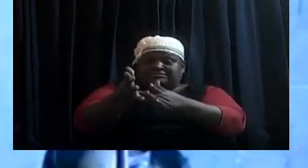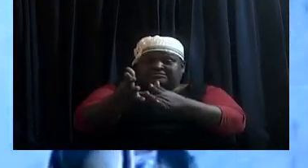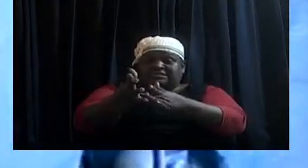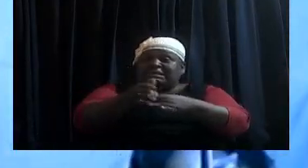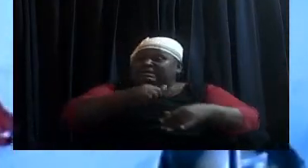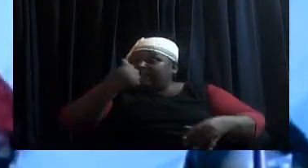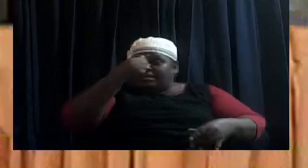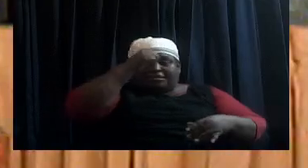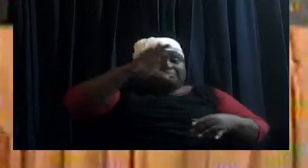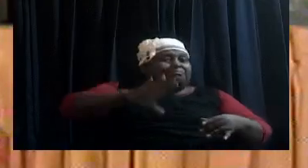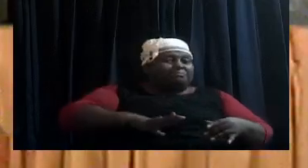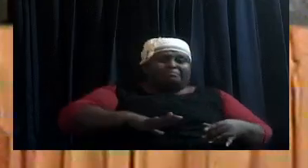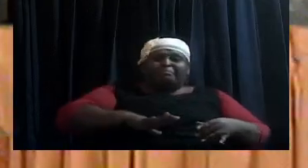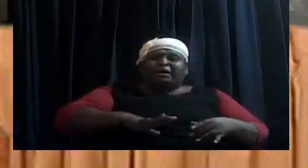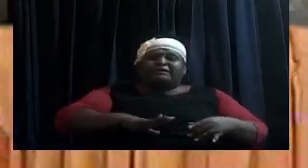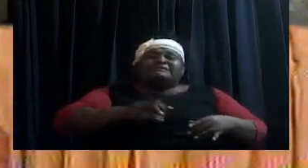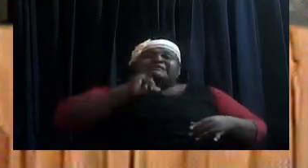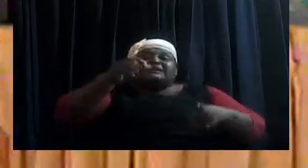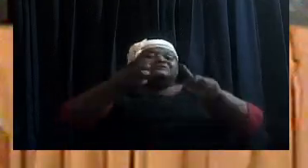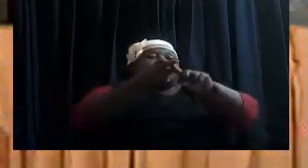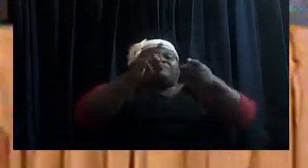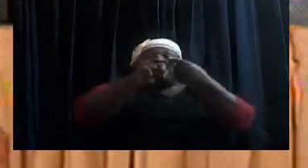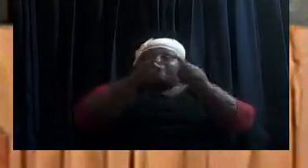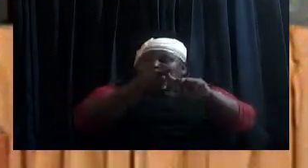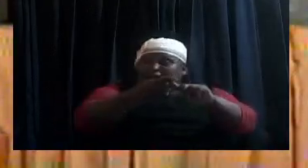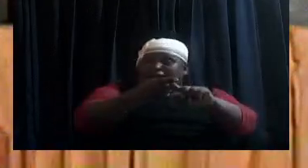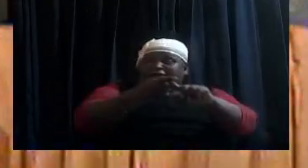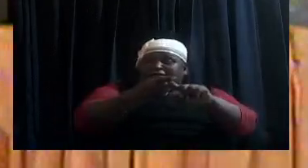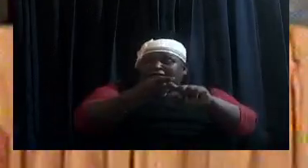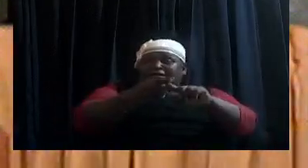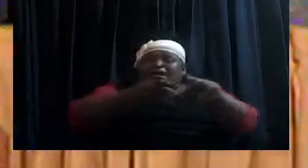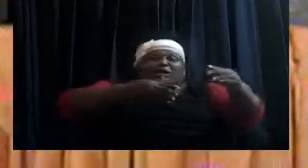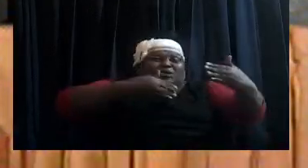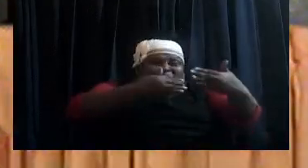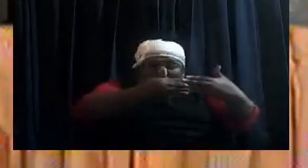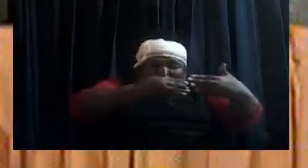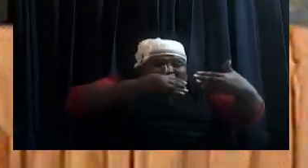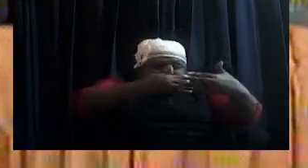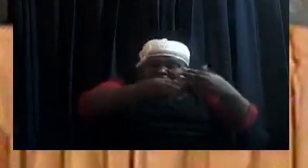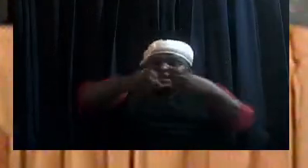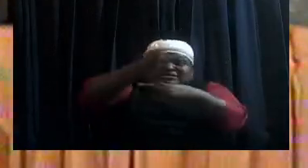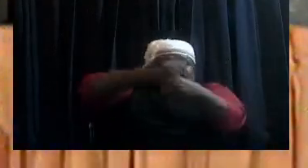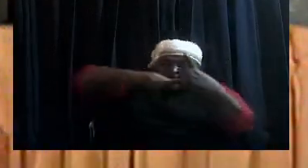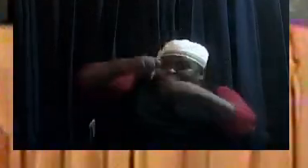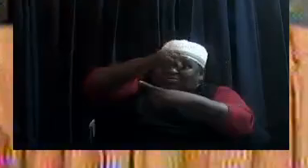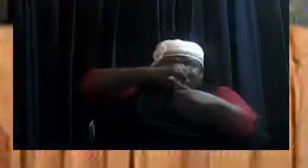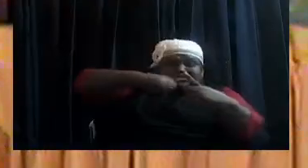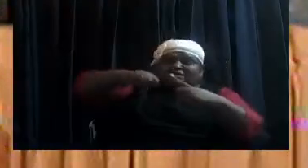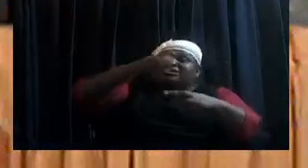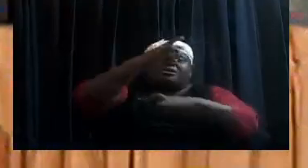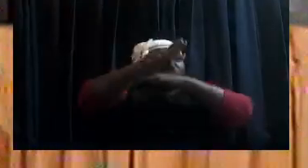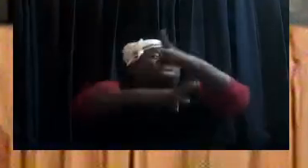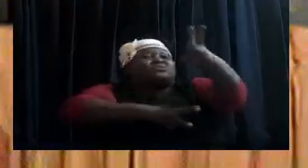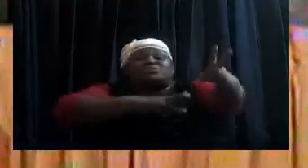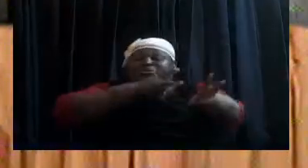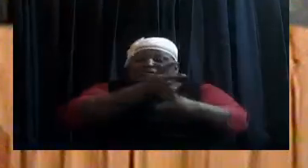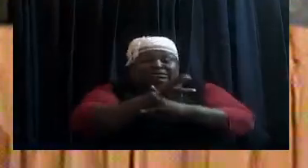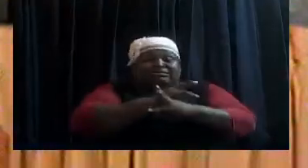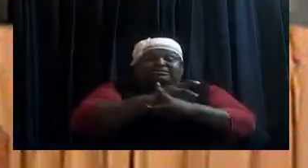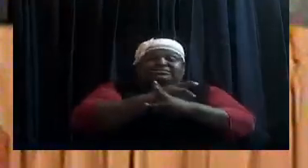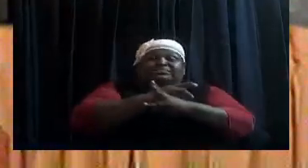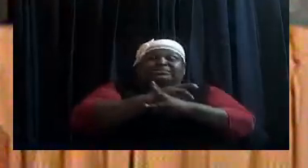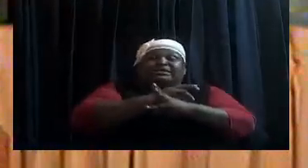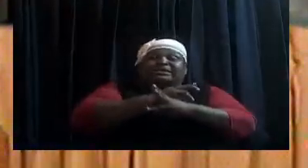any man is a friend, is a close associate of the world, he,